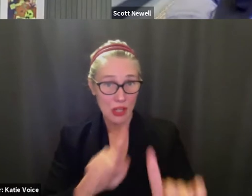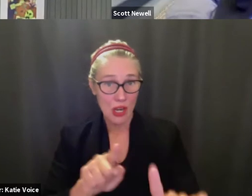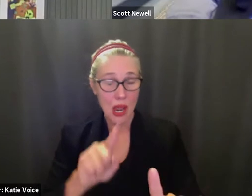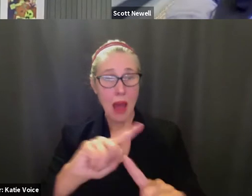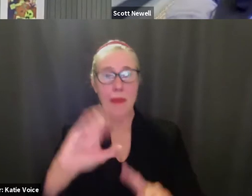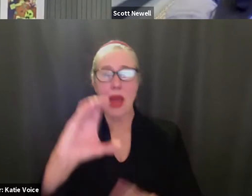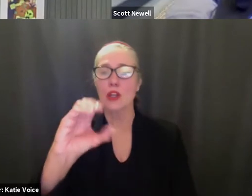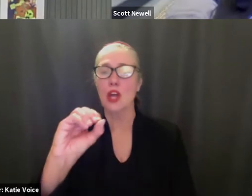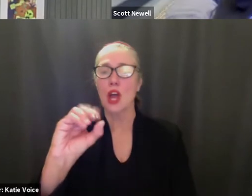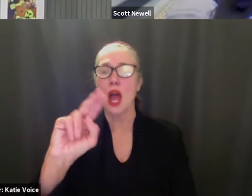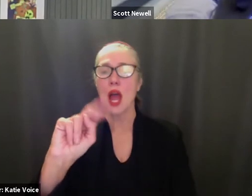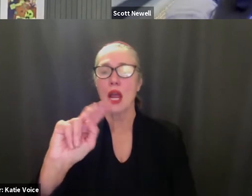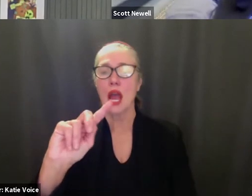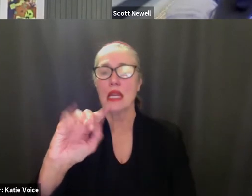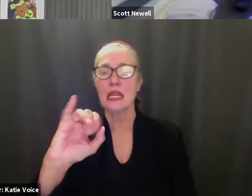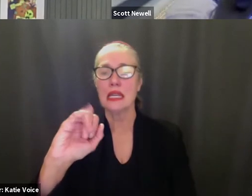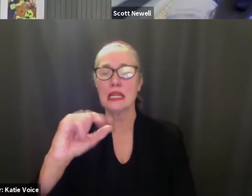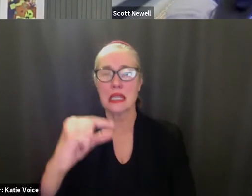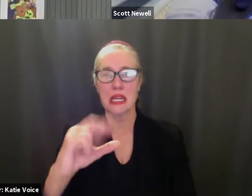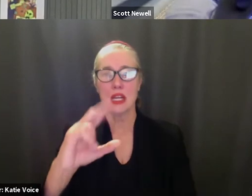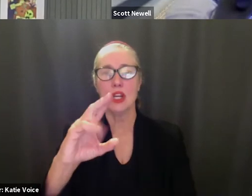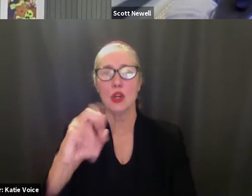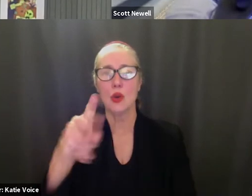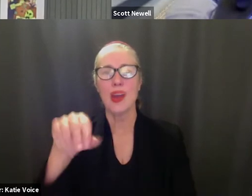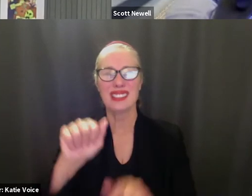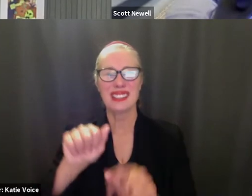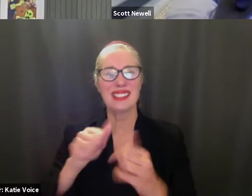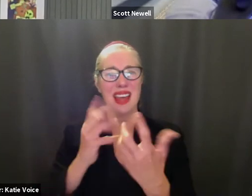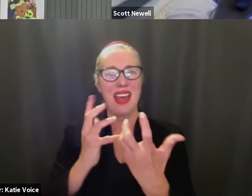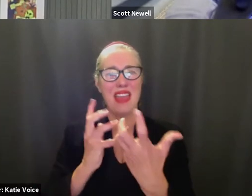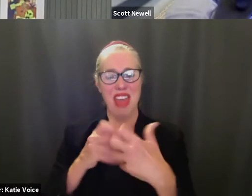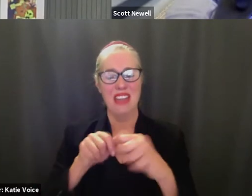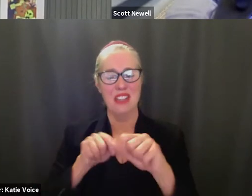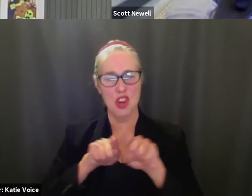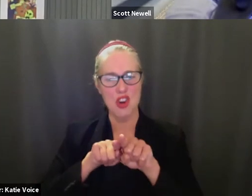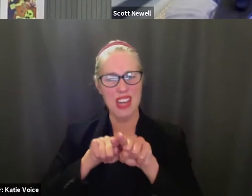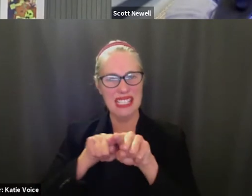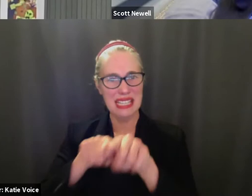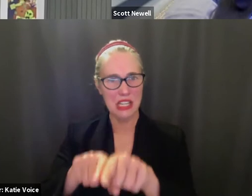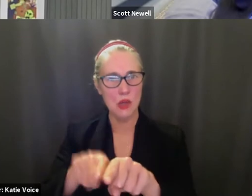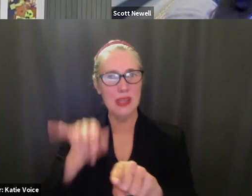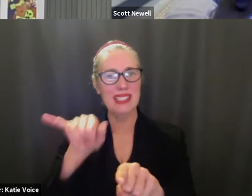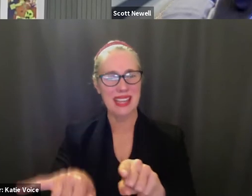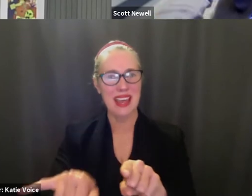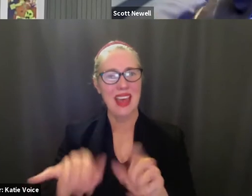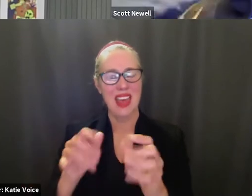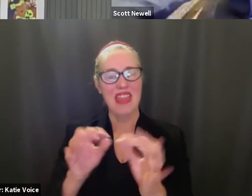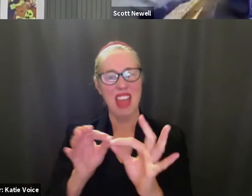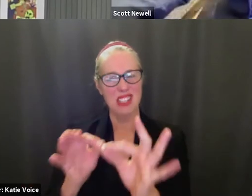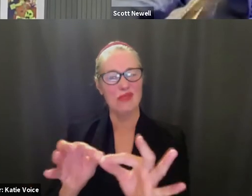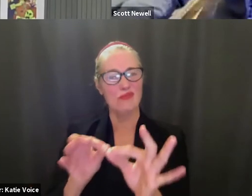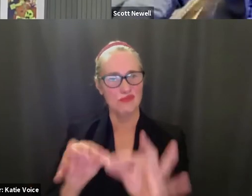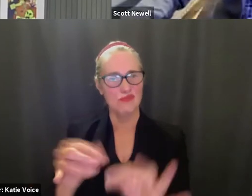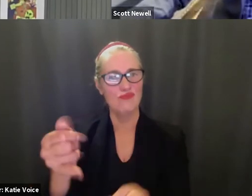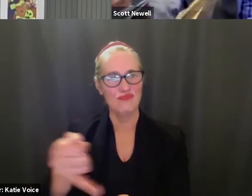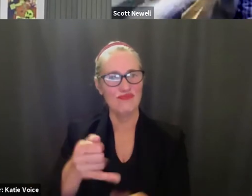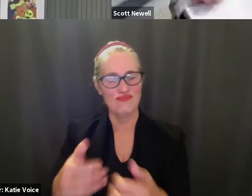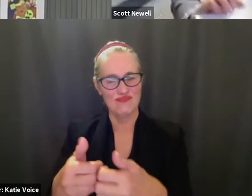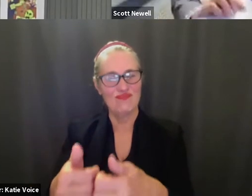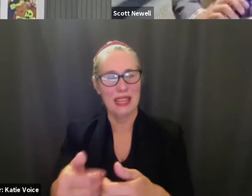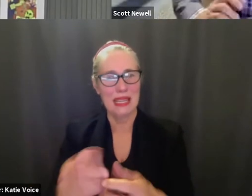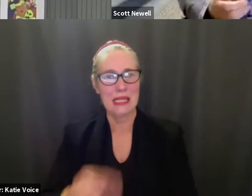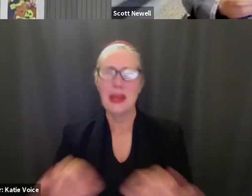um my knowledge is that is a requirement yeah i'd like i would like that confirmed because again i just i see